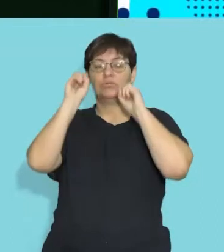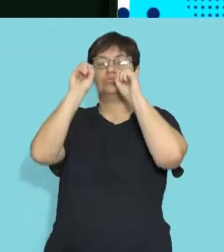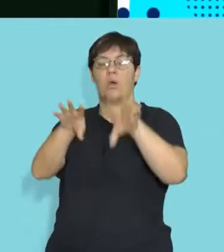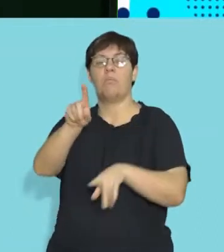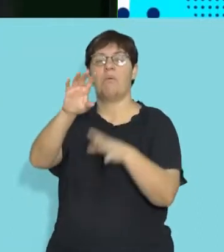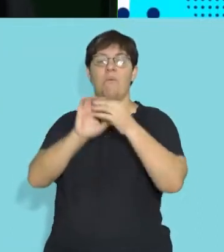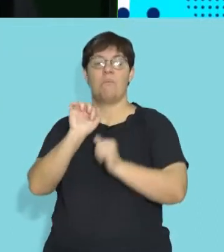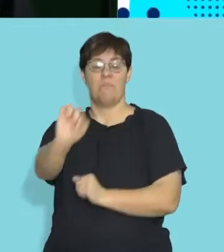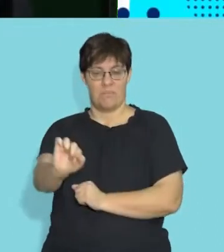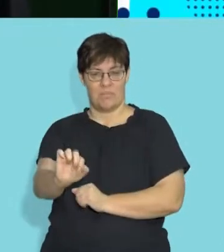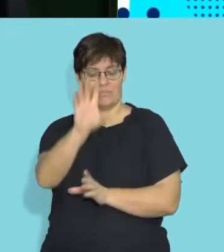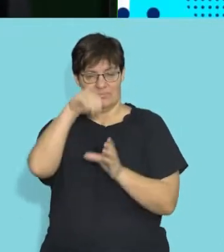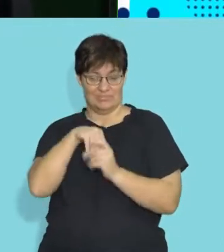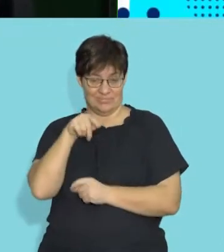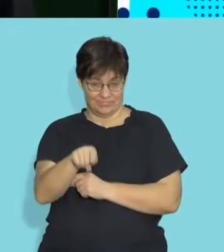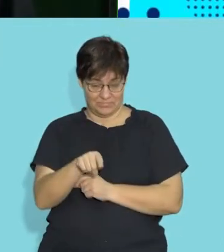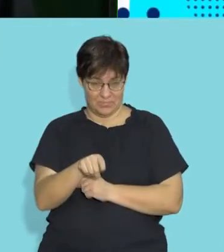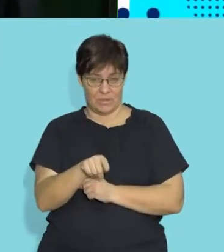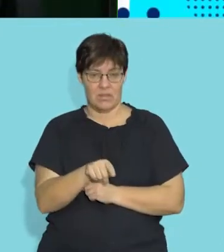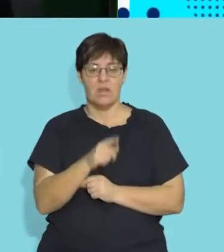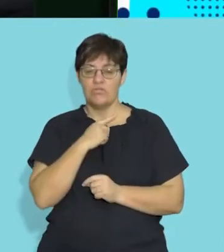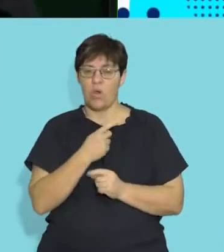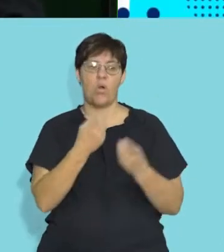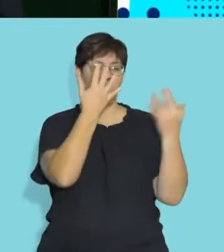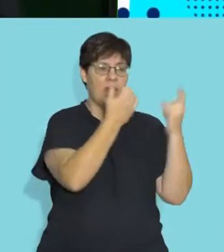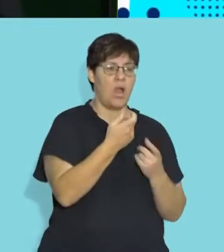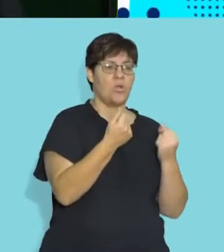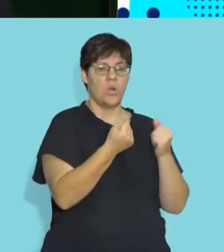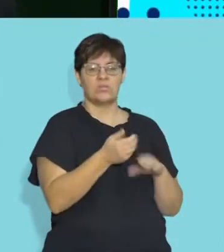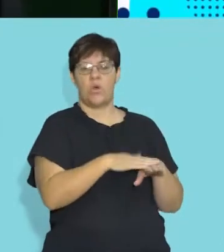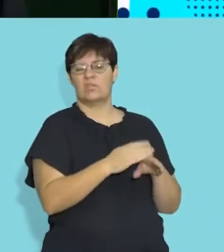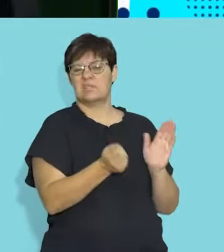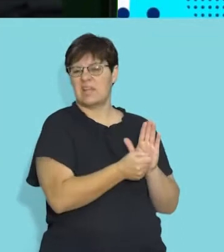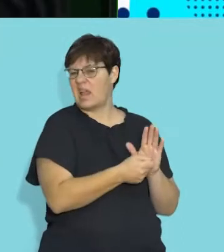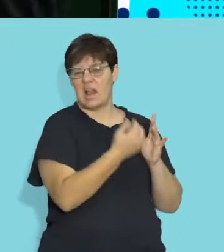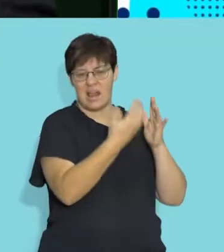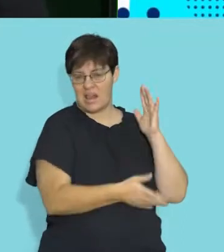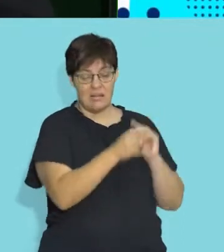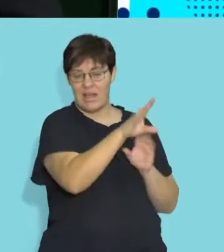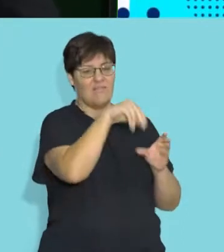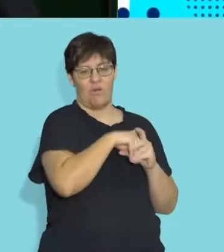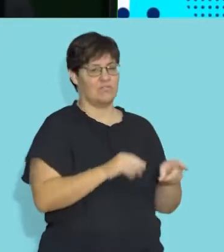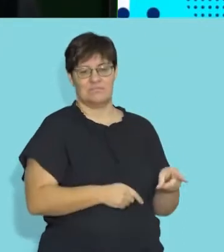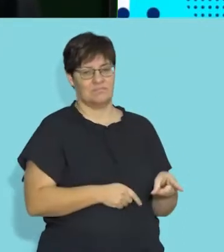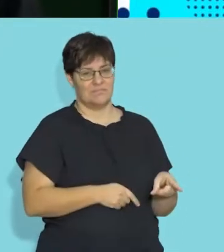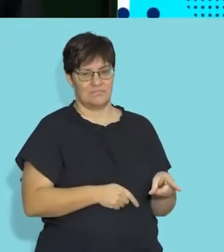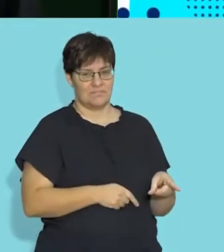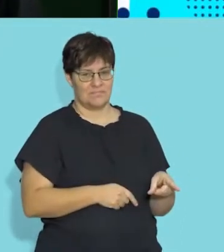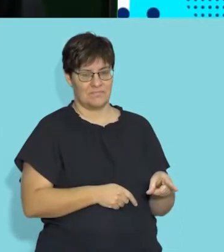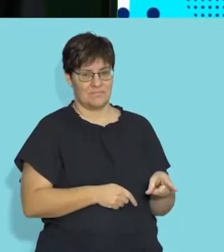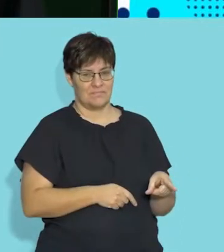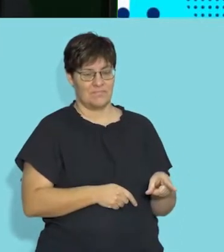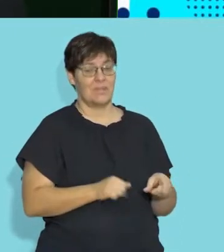on my calculation of cost of sales or anywhere in my calculations with regards to gross